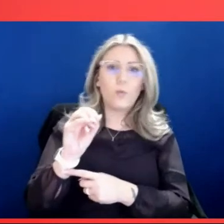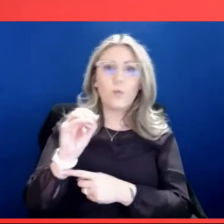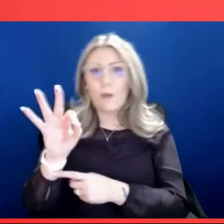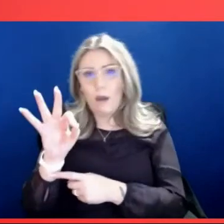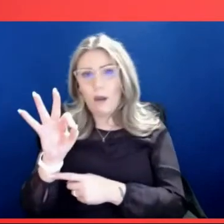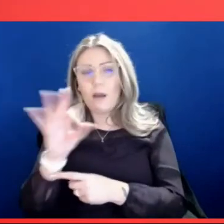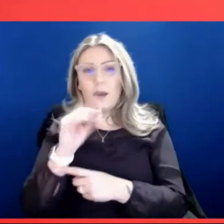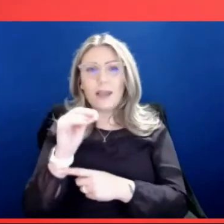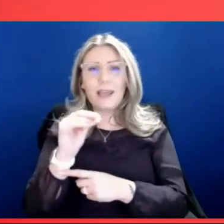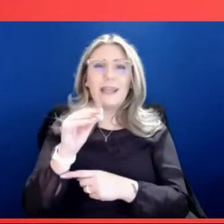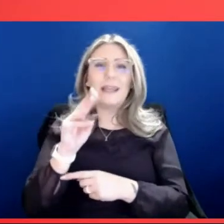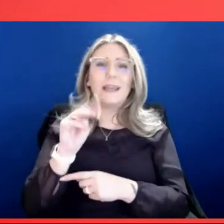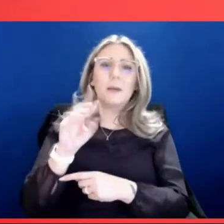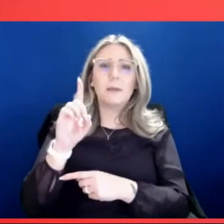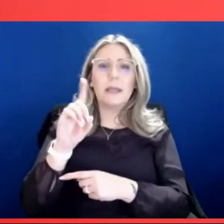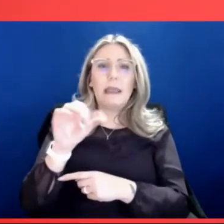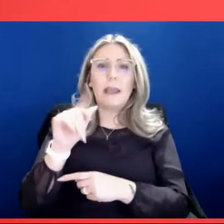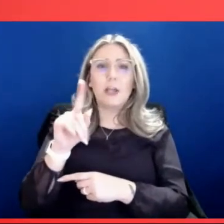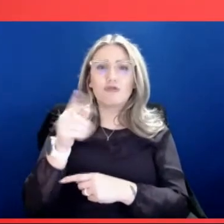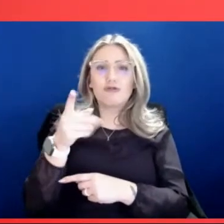where I was getting this started, but